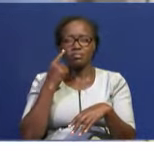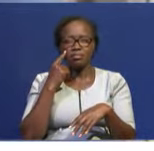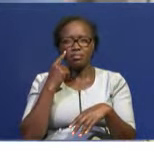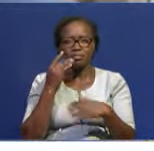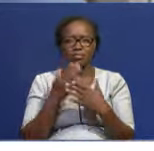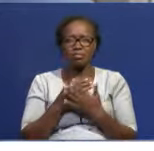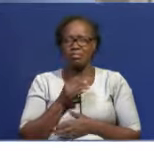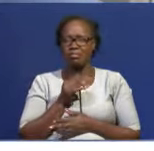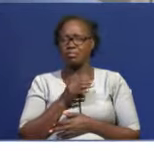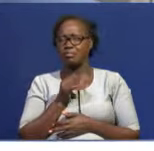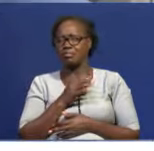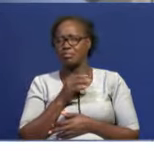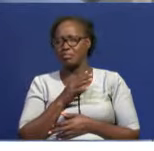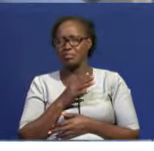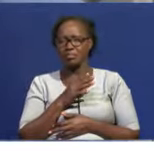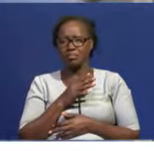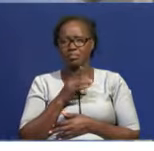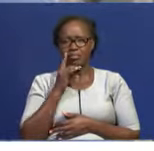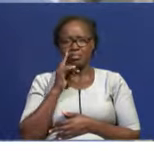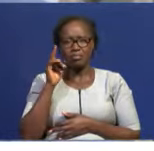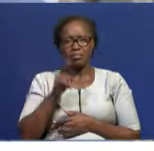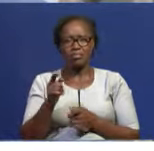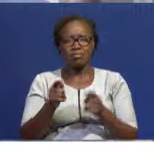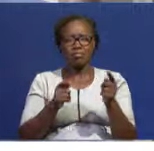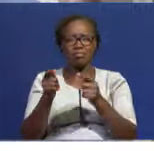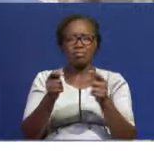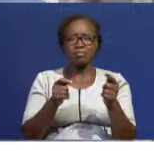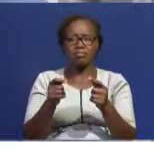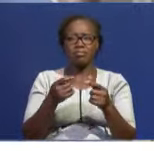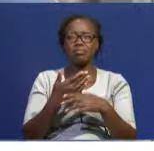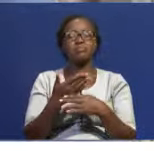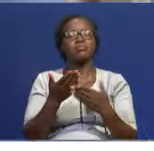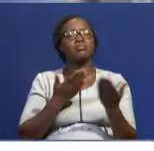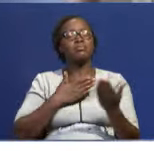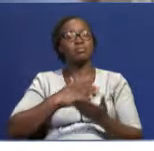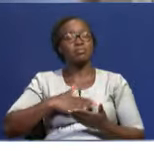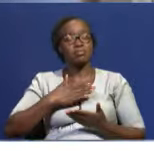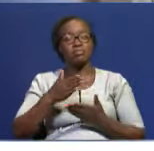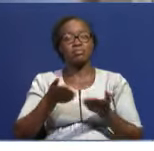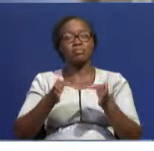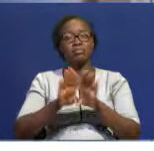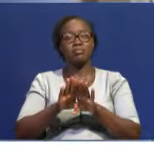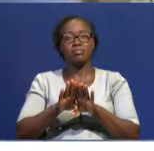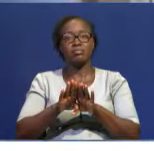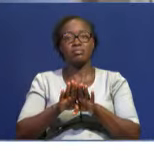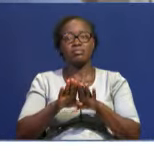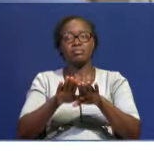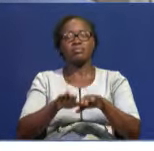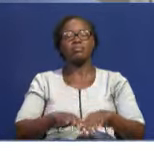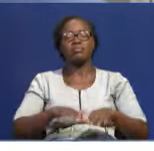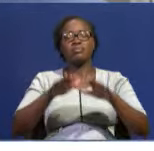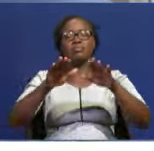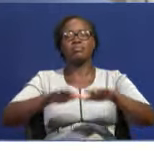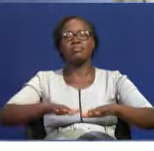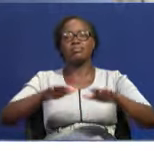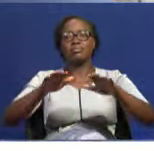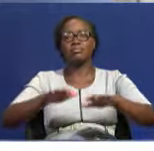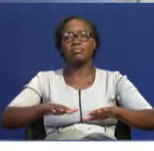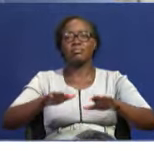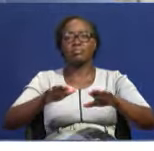some tension, when you see that you cannot control the ground, make sure that you close your business and let's wait for